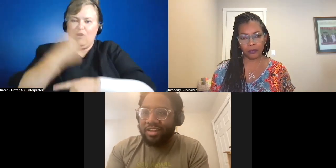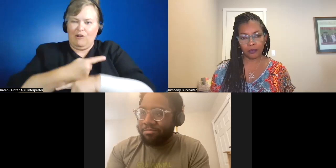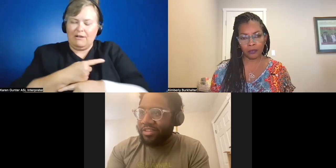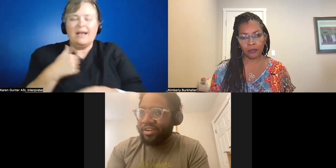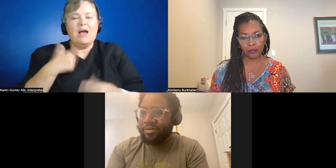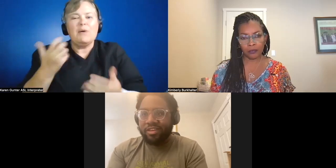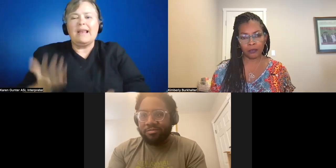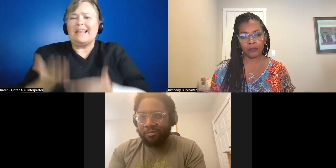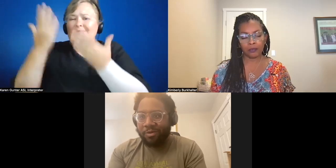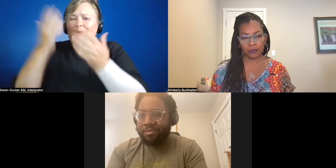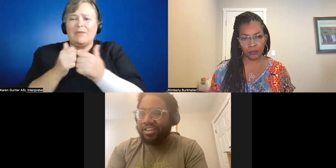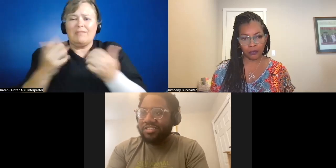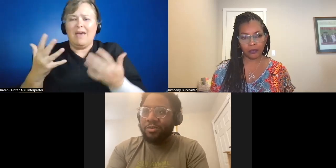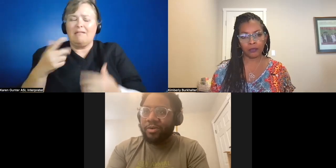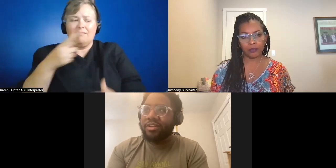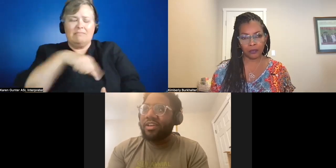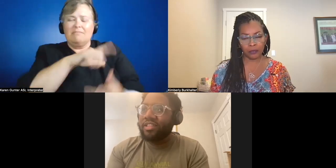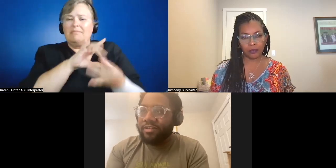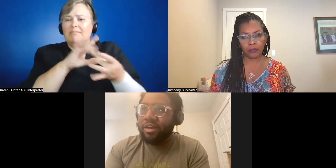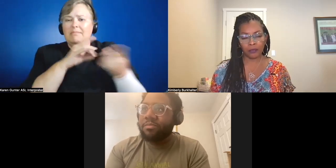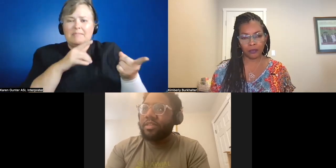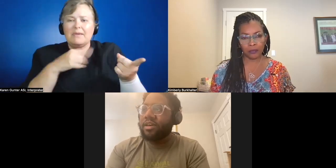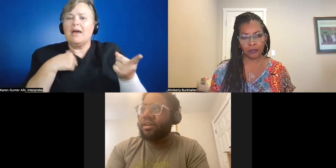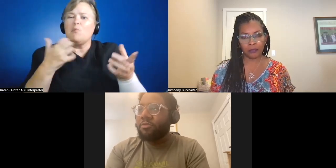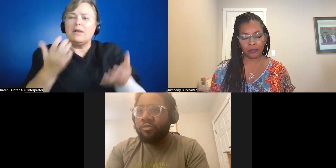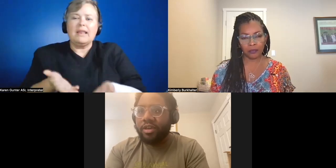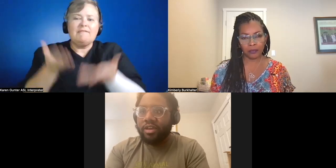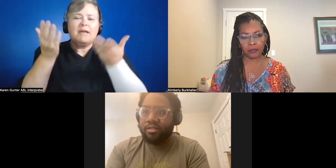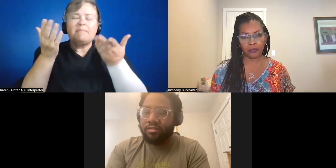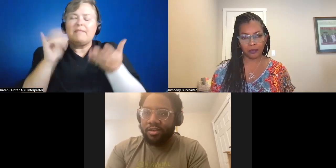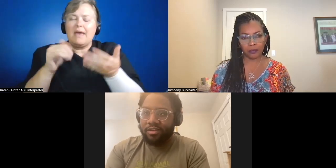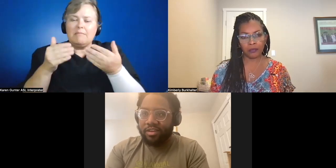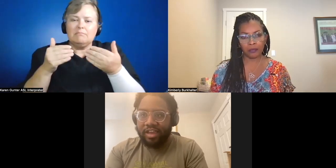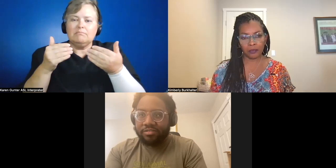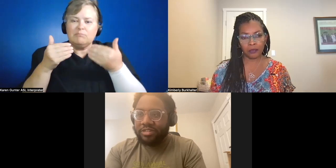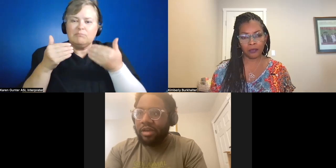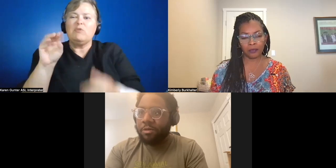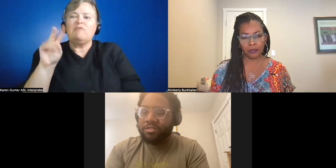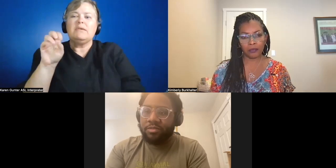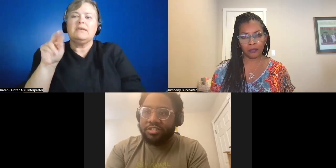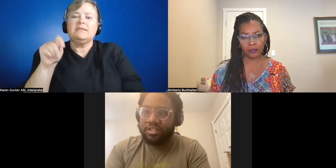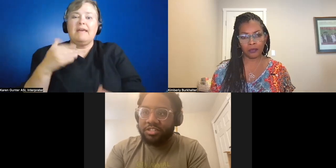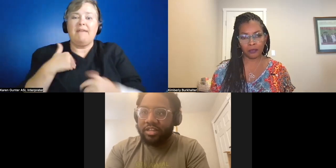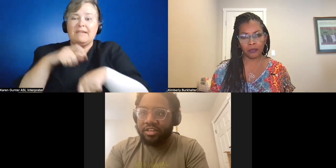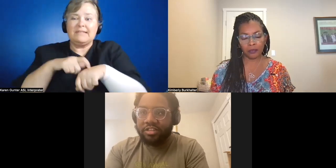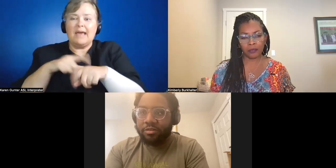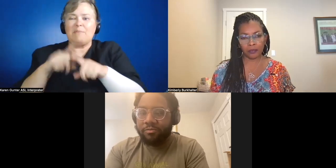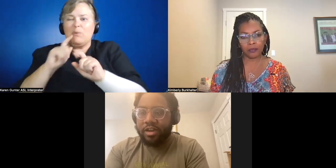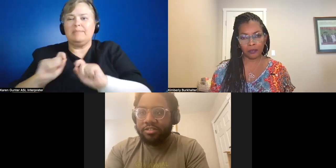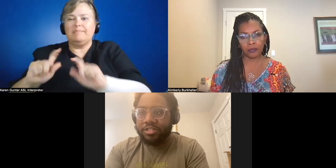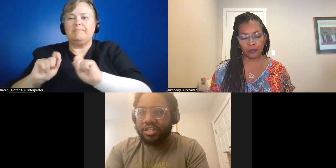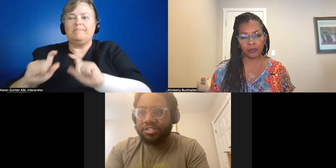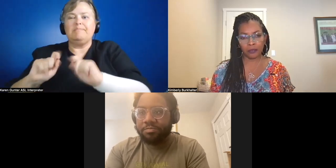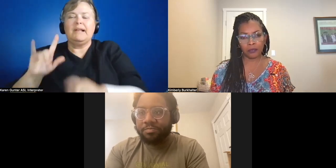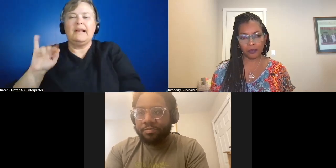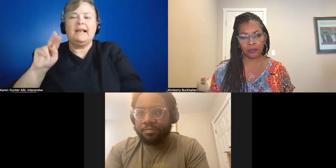I could not be there with them, but I continue to want to lift up the movement. And if I have some time, I'll put some links in the chat to continue to provide